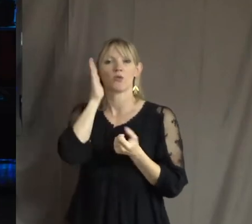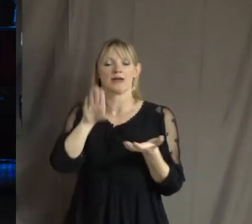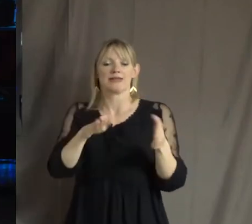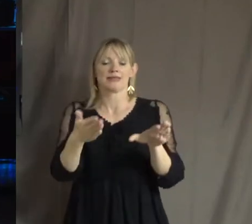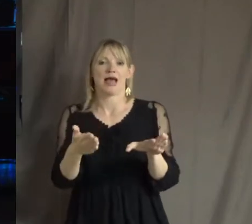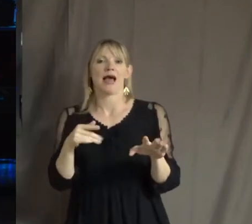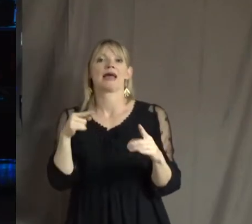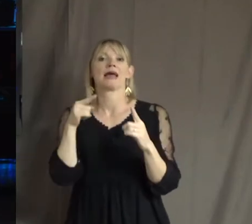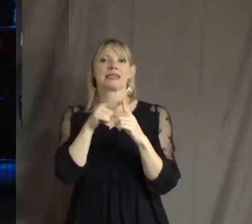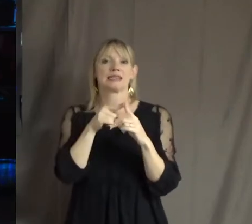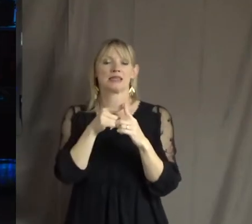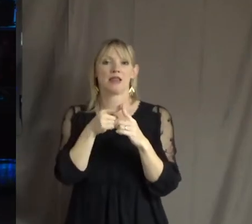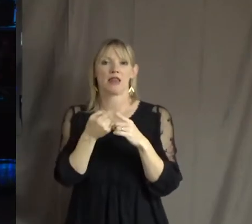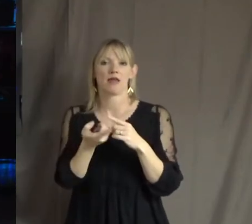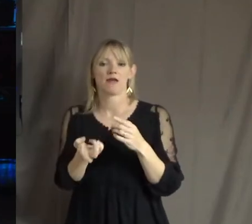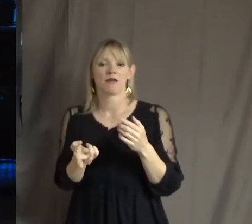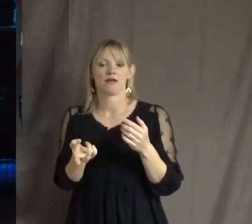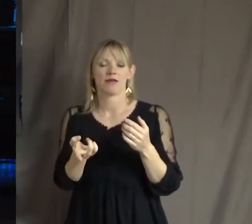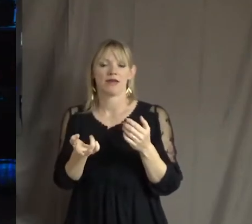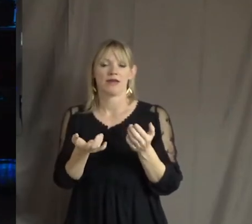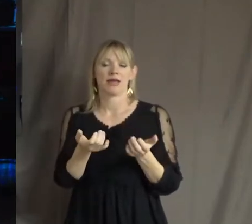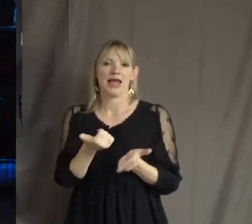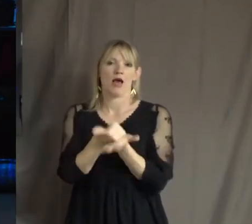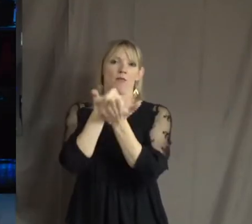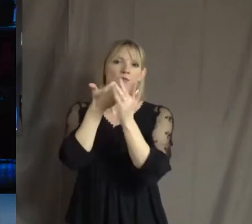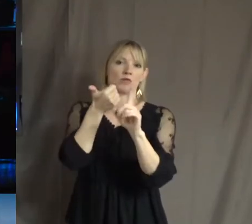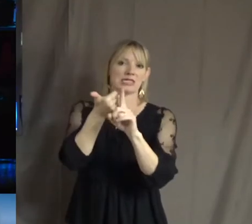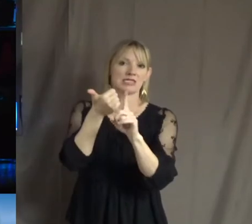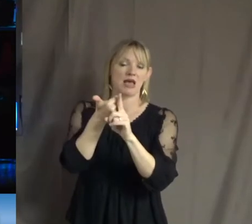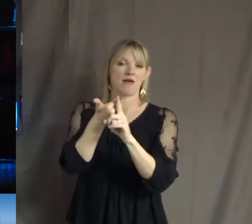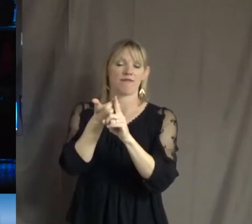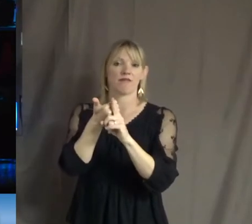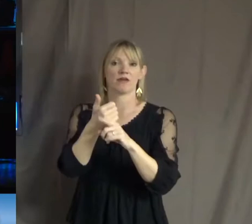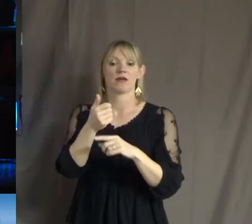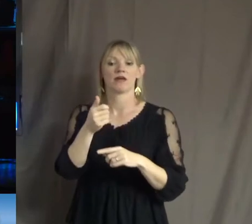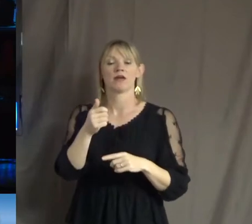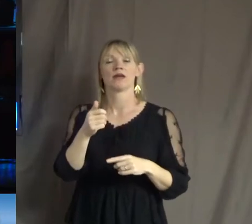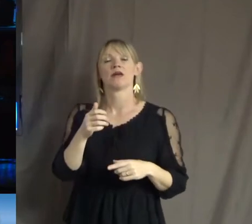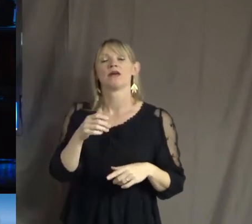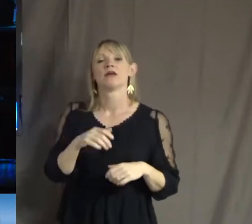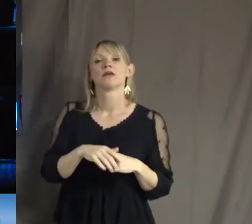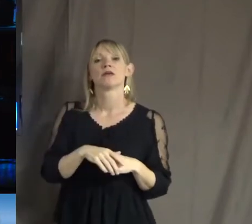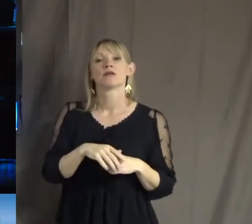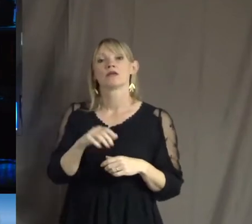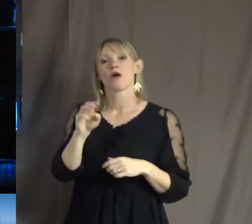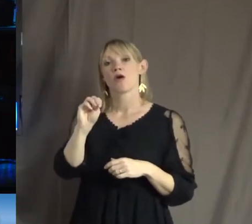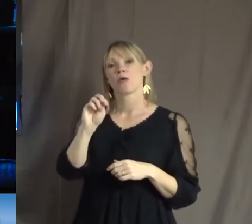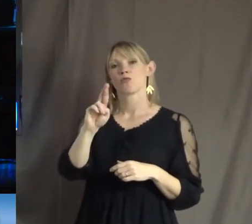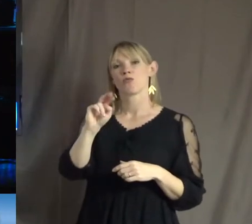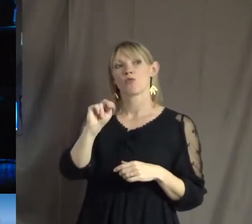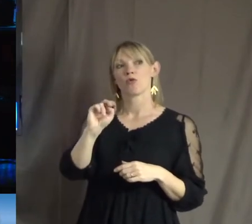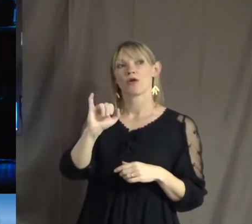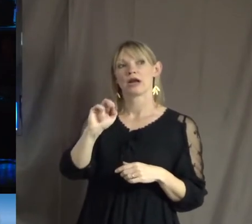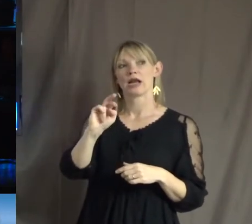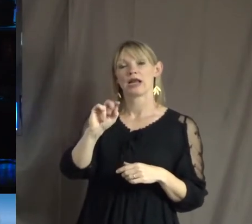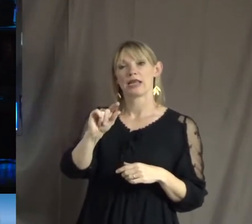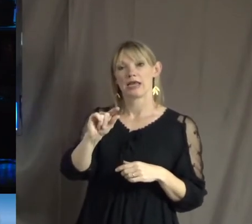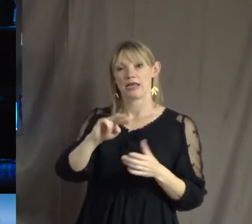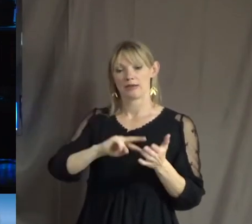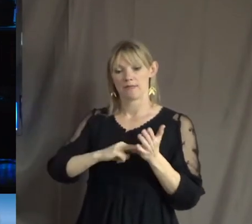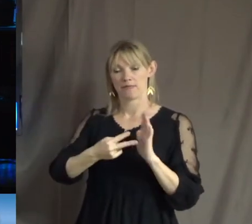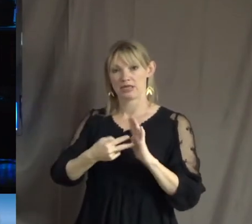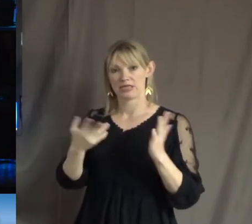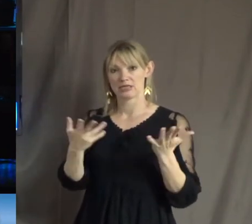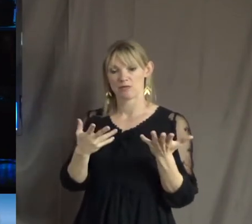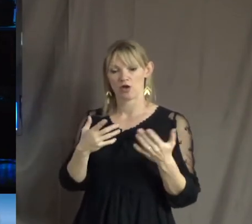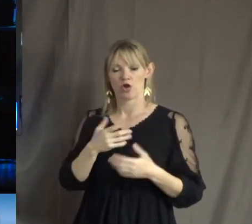So, mourning. Mourning means to take your grief public. We're